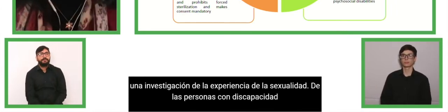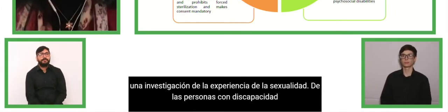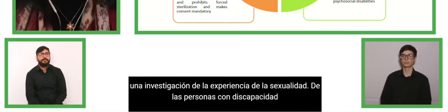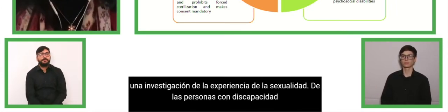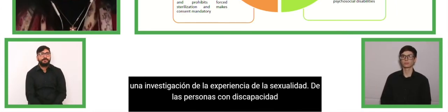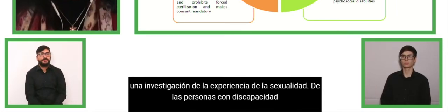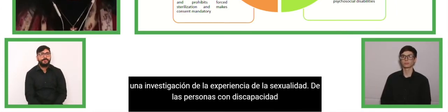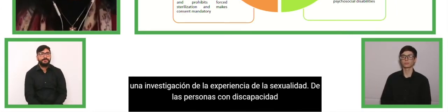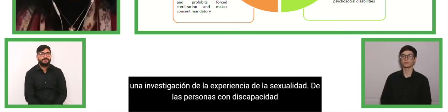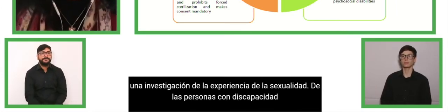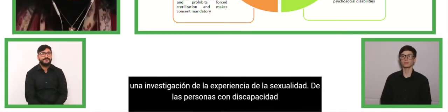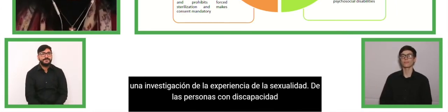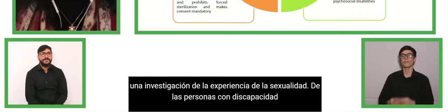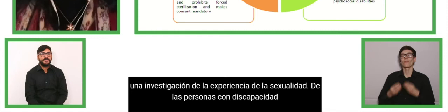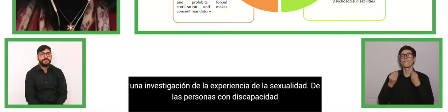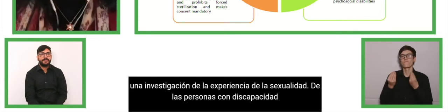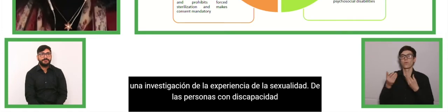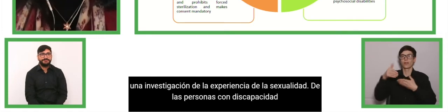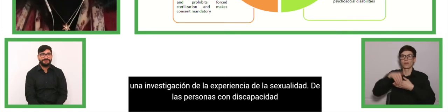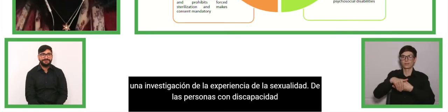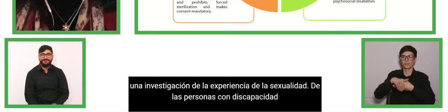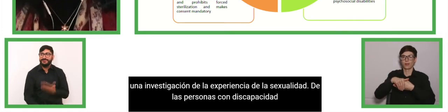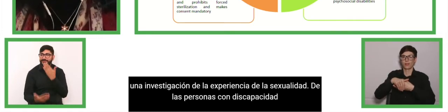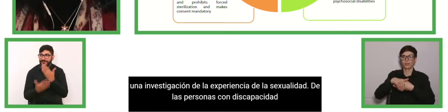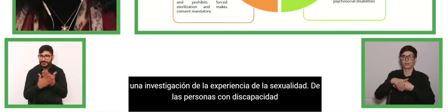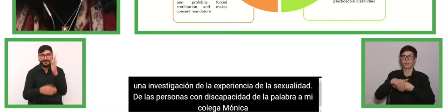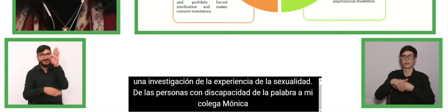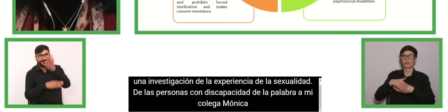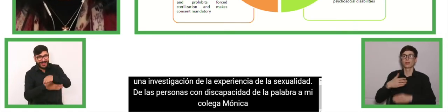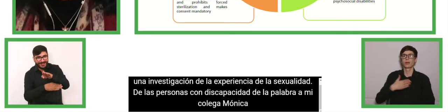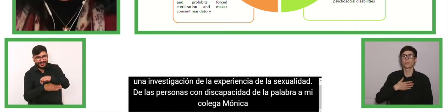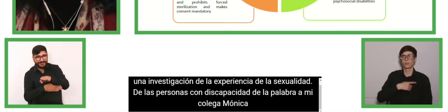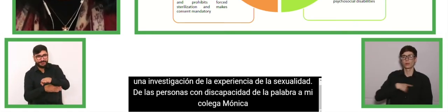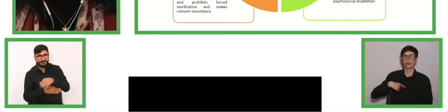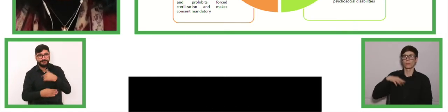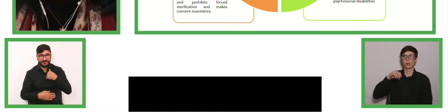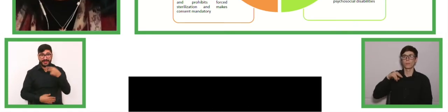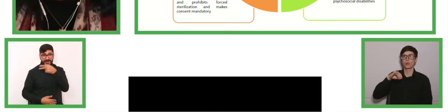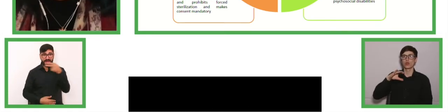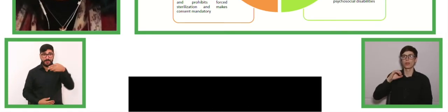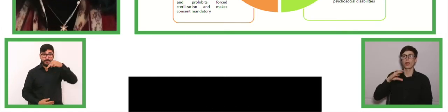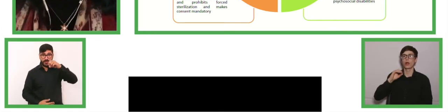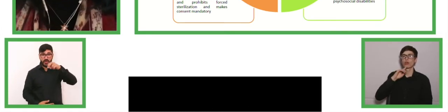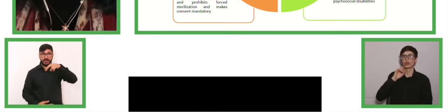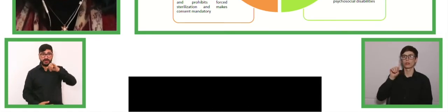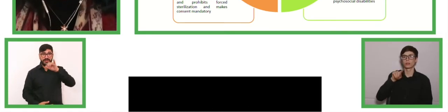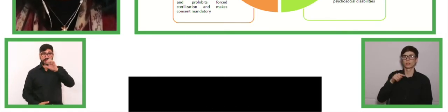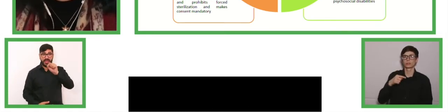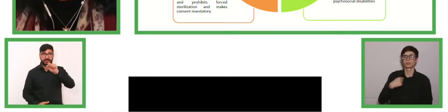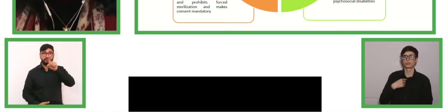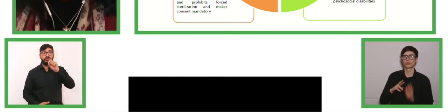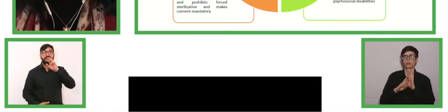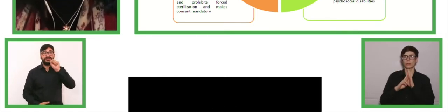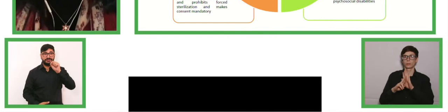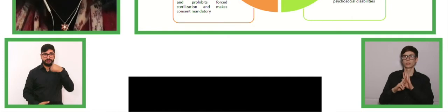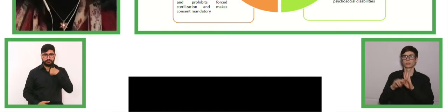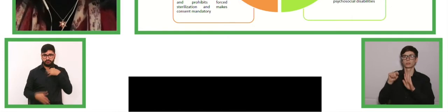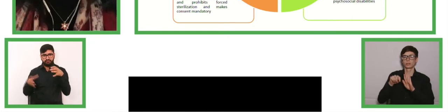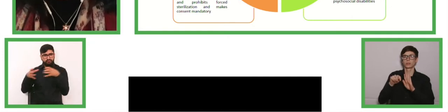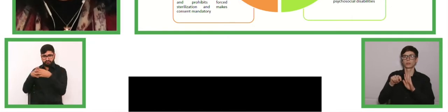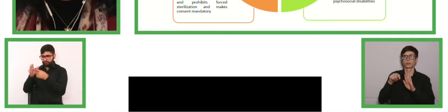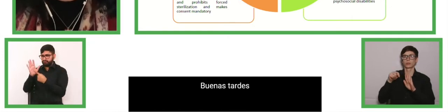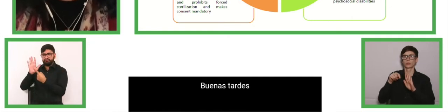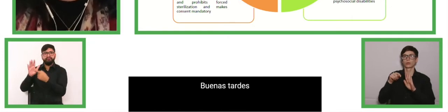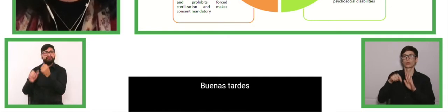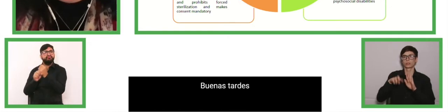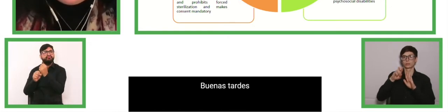Good afternoon. Good afternoon. My name is Monica Cortez. I'm representing here in this project,